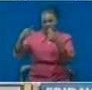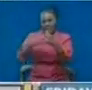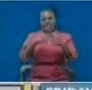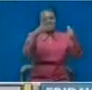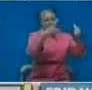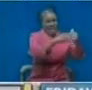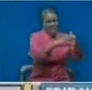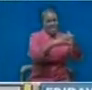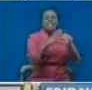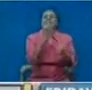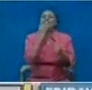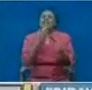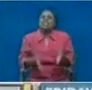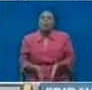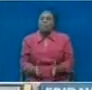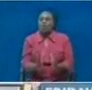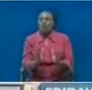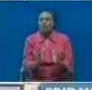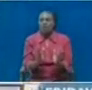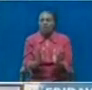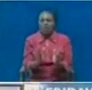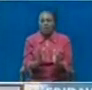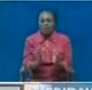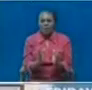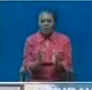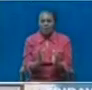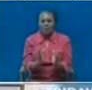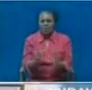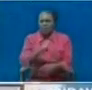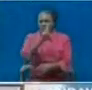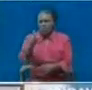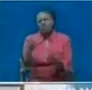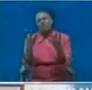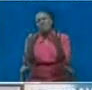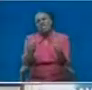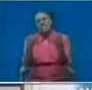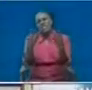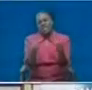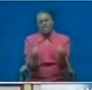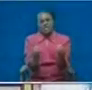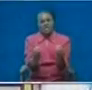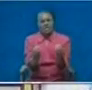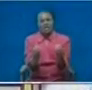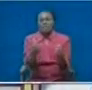Were they too easy? She said the year we were born. I know, but I'm just asking, were those questions too easy? The audience has to help us out. Oh, you just told everyone